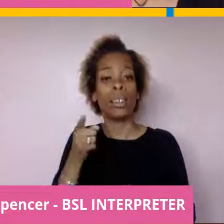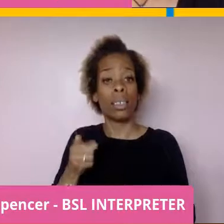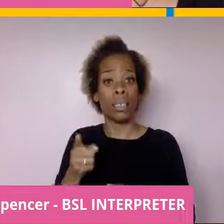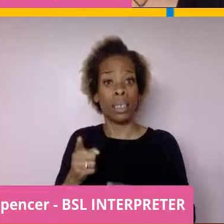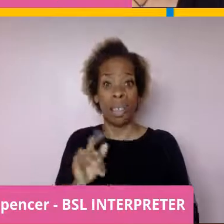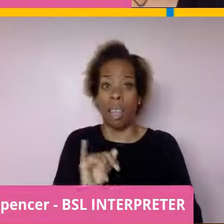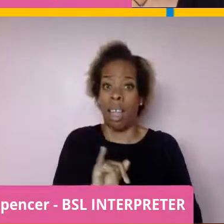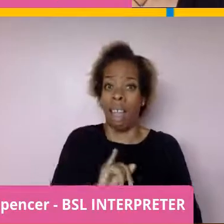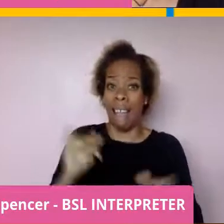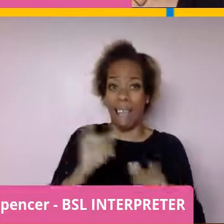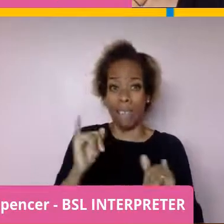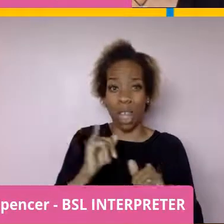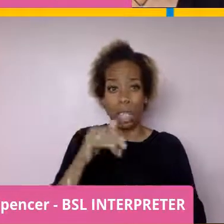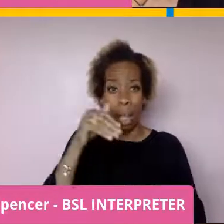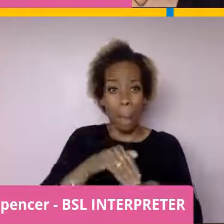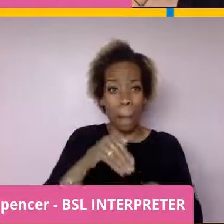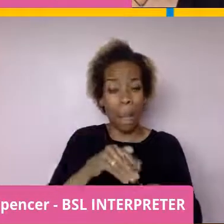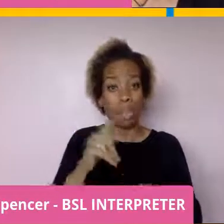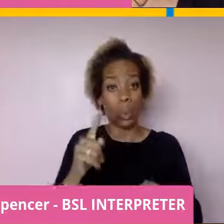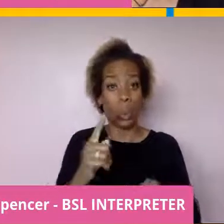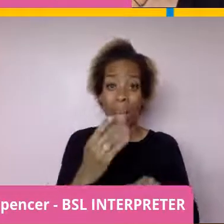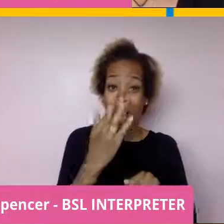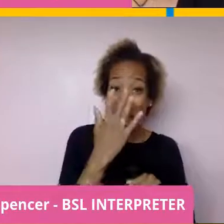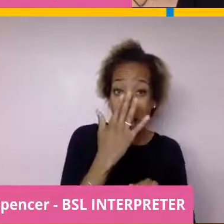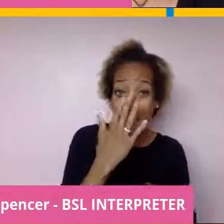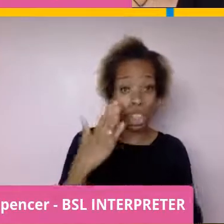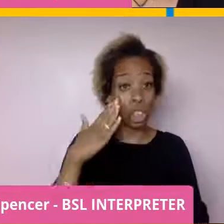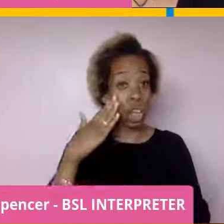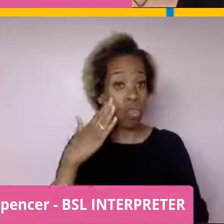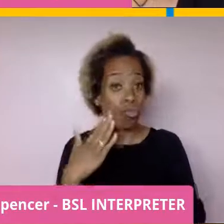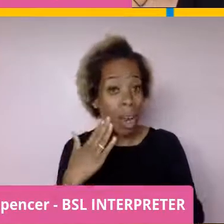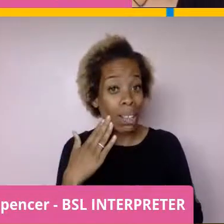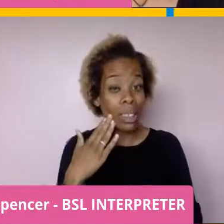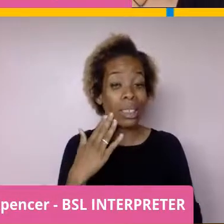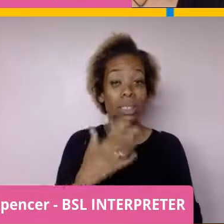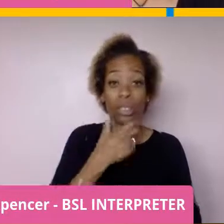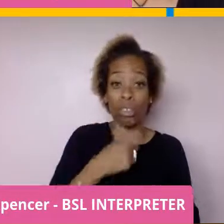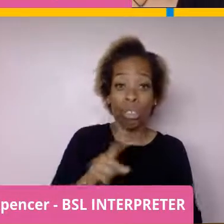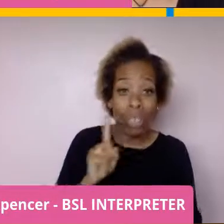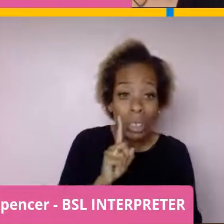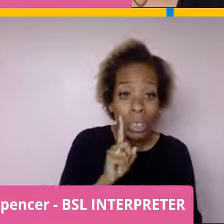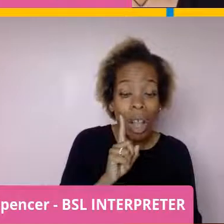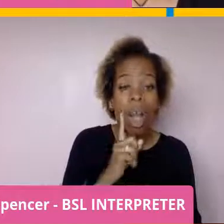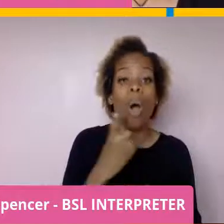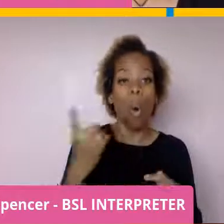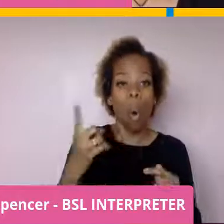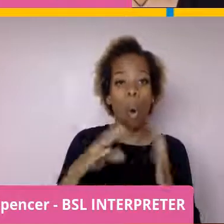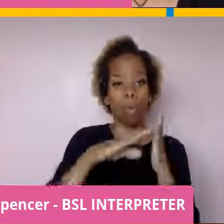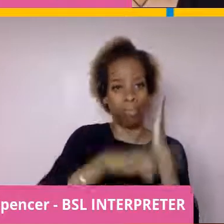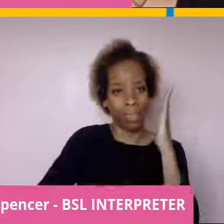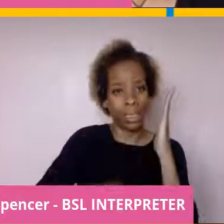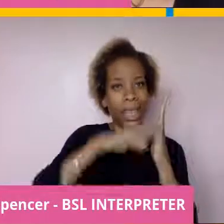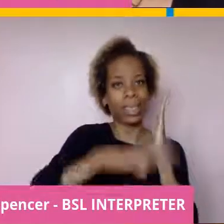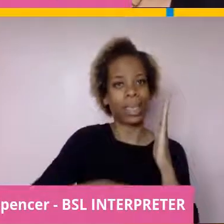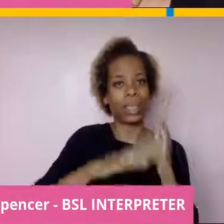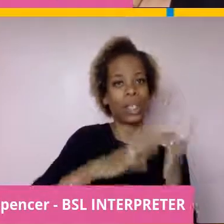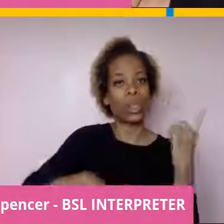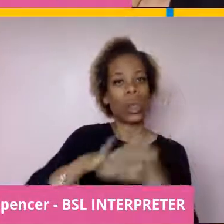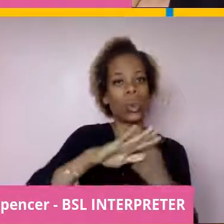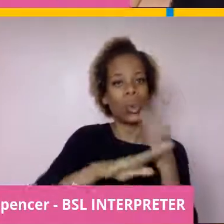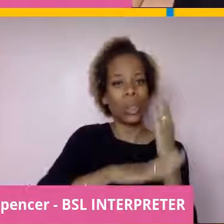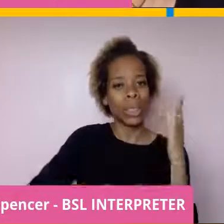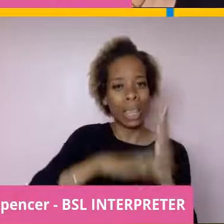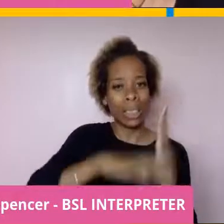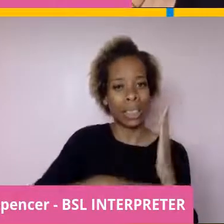impacts on 4 protected groups by age, race, sex and socioeconomic status? So the answer to this is quite a long